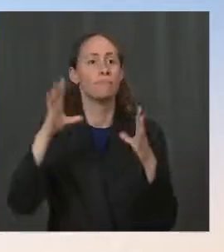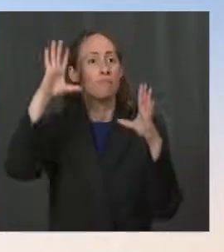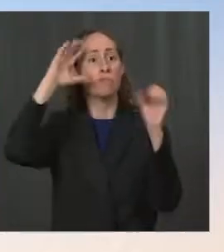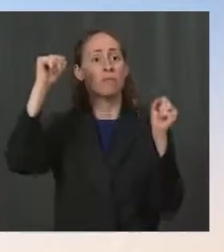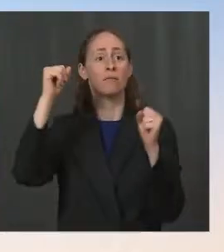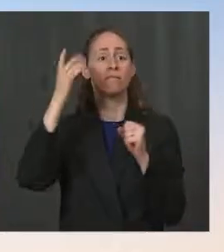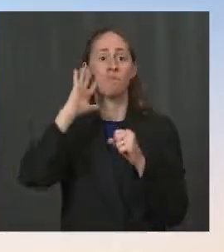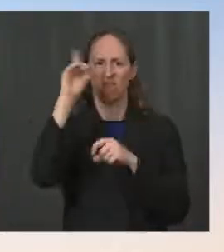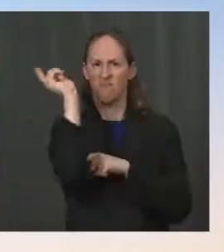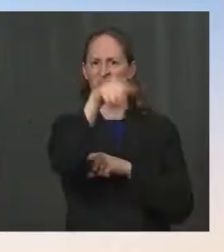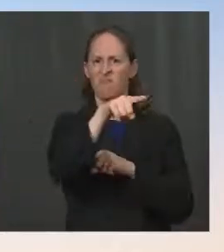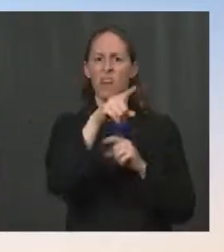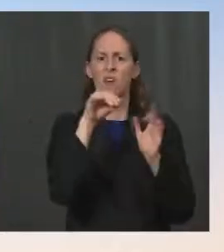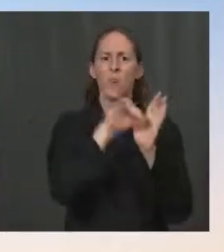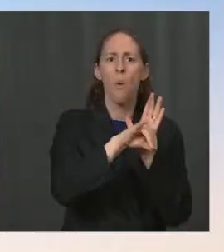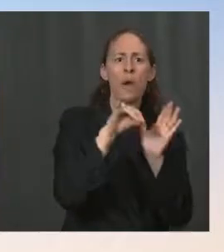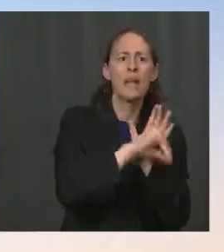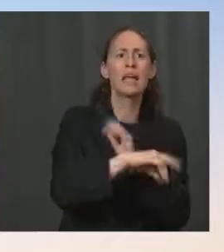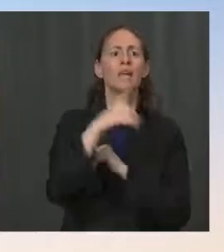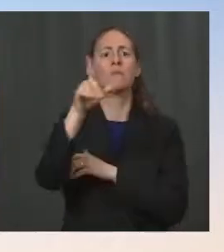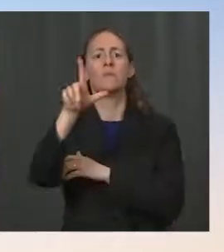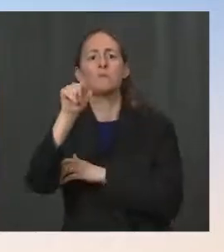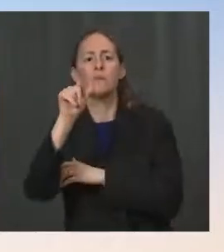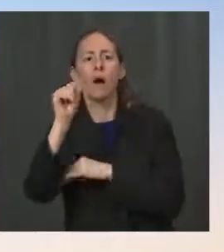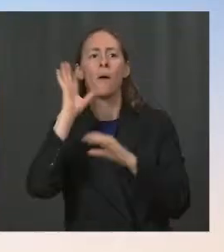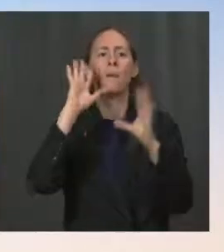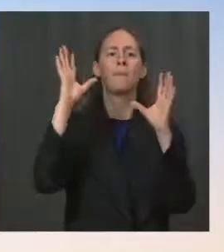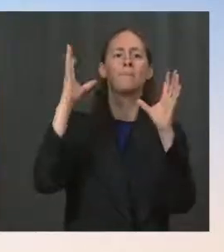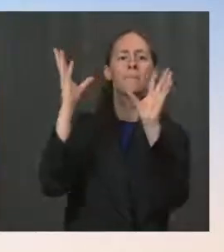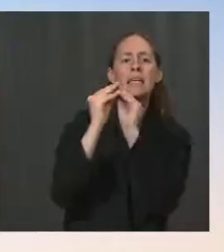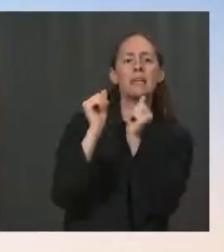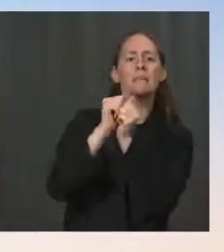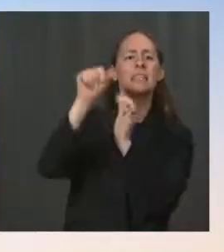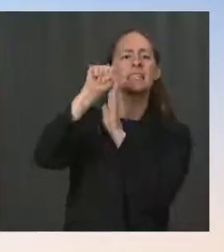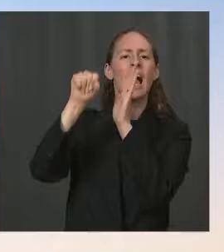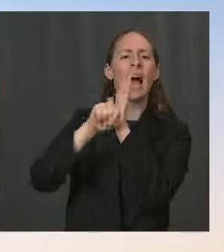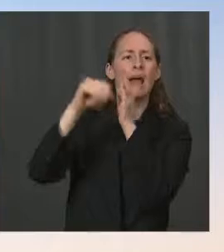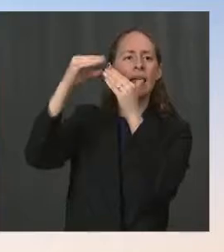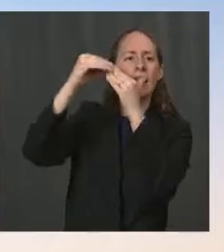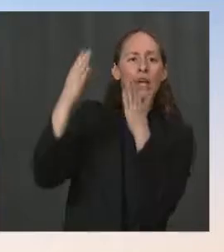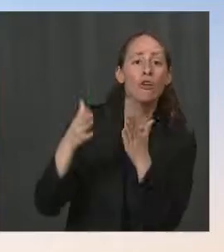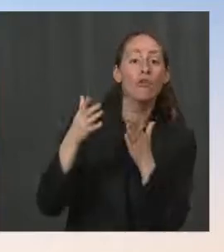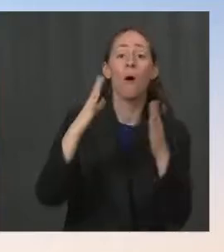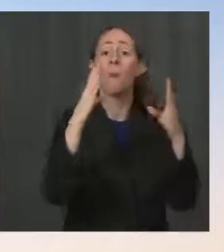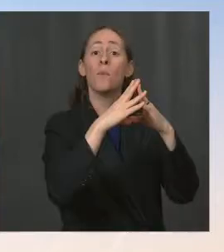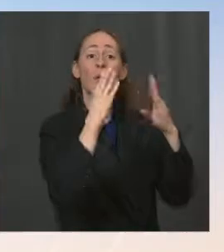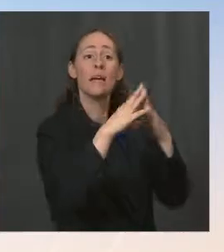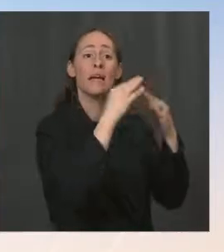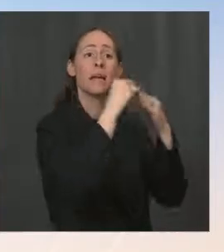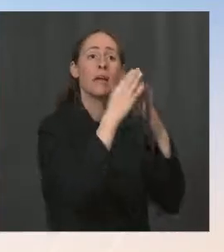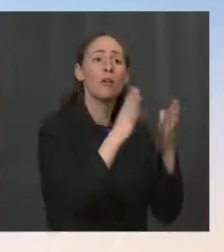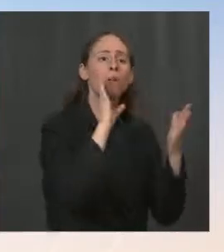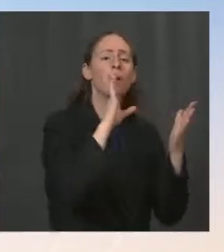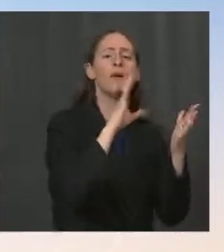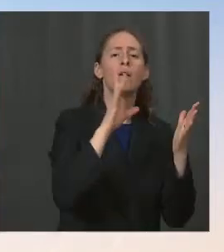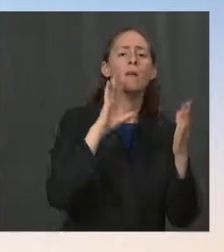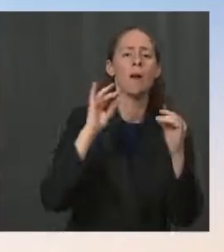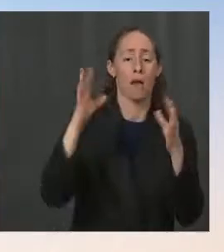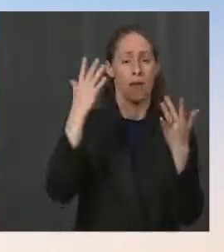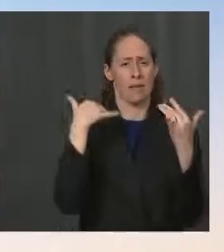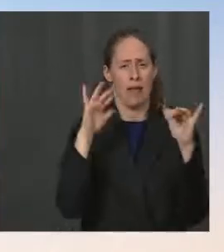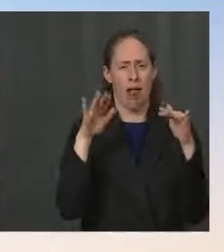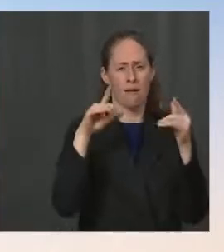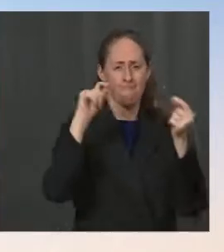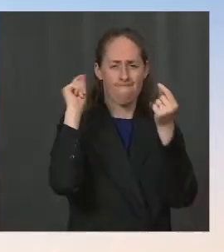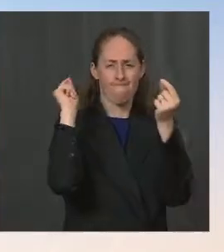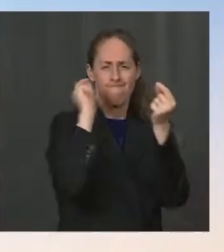Hurricane Ida and meet with state and local leaders from impacted communities. We're just finalizing the details of this trip, so as more become available, we'll share them